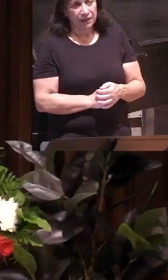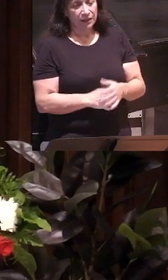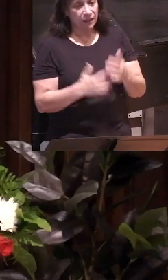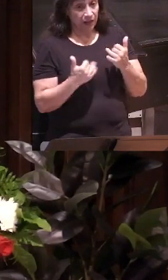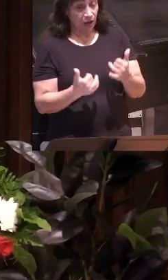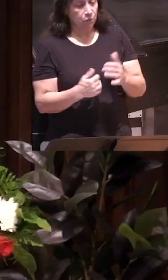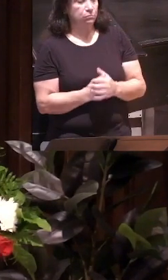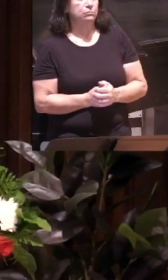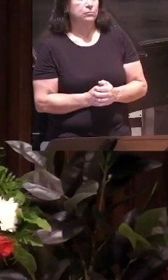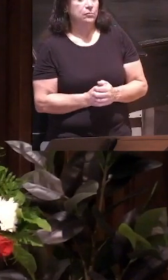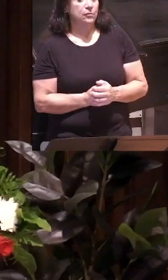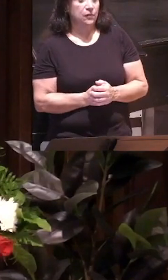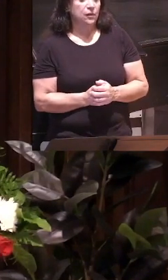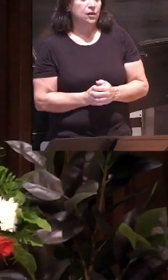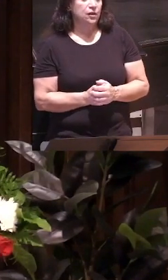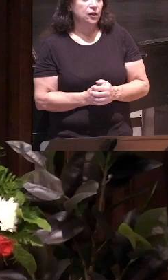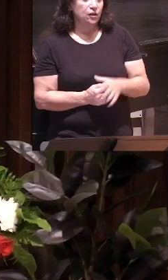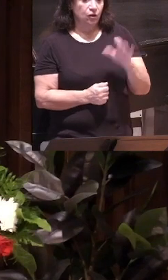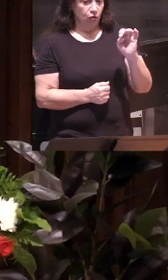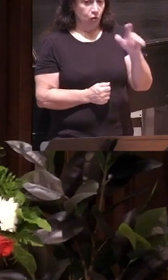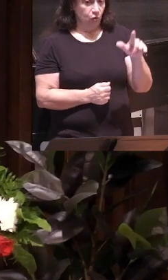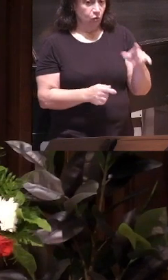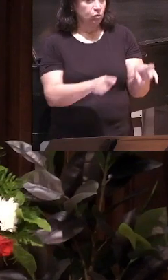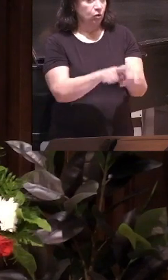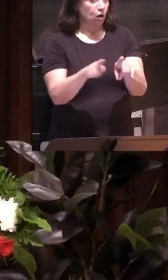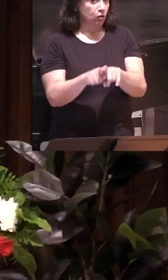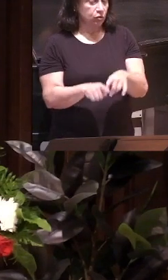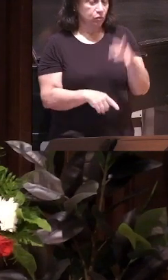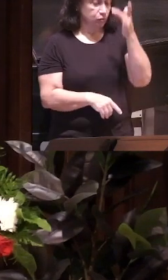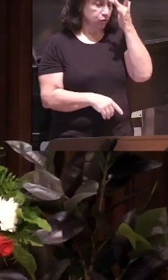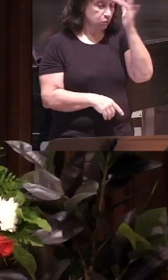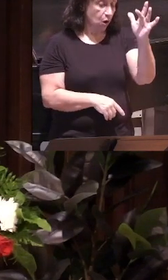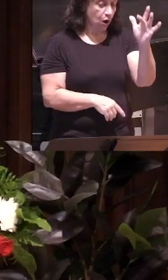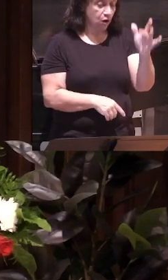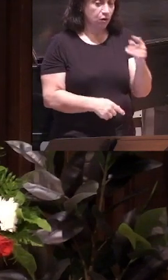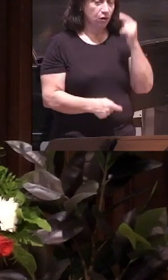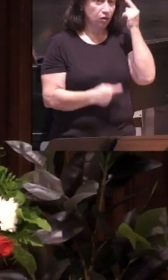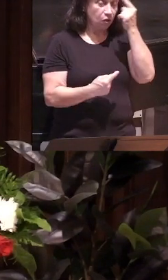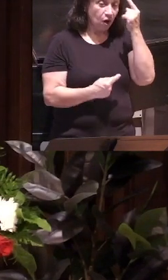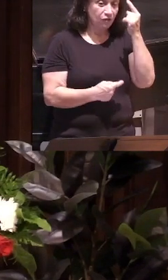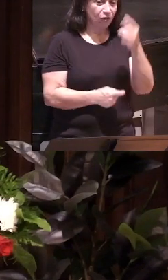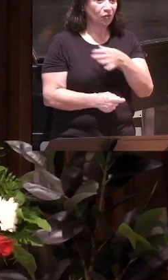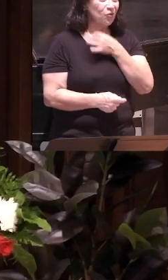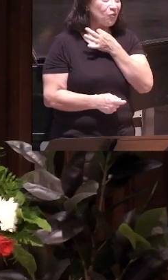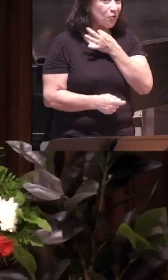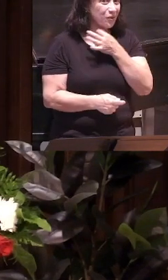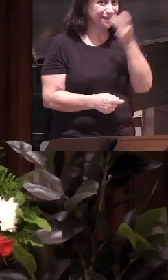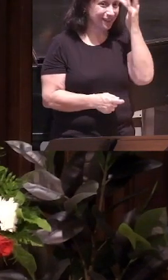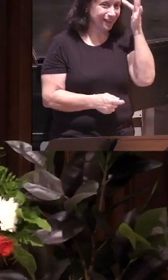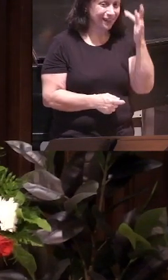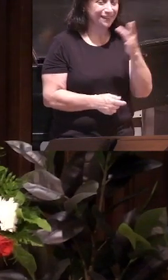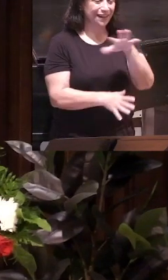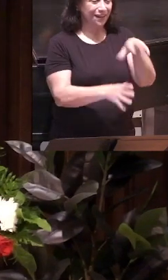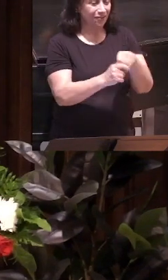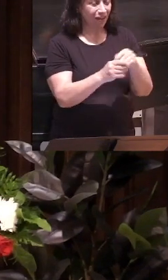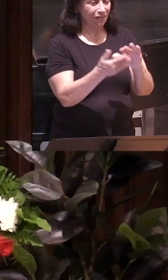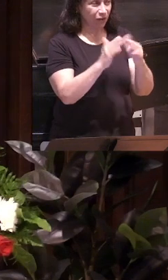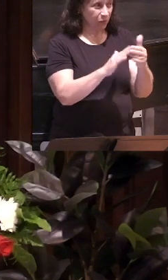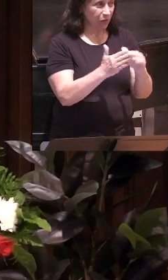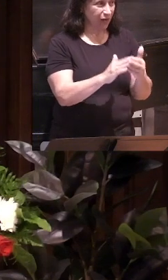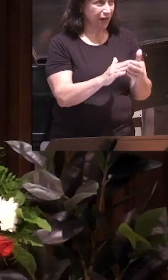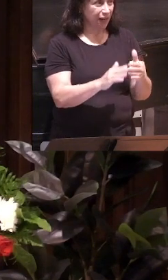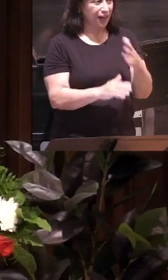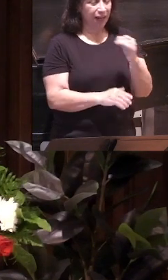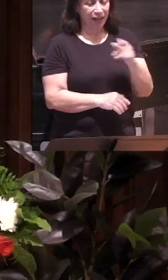Now, Earl was also really smart, thoughtful, intellectually curious, civically engaged,